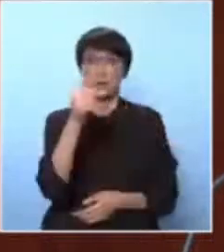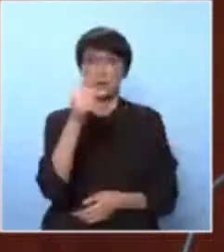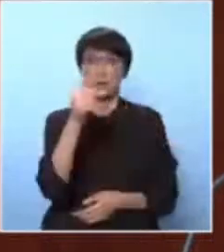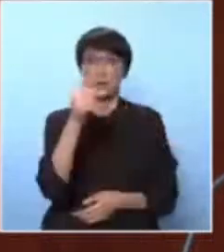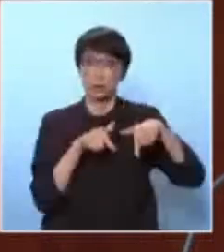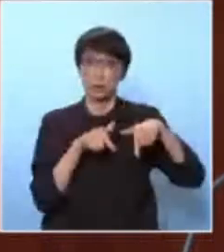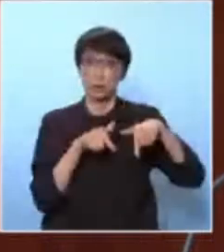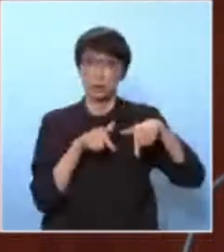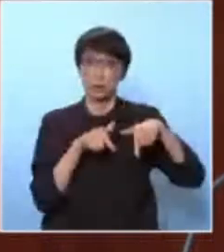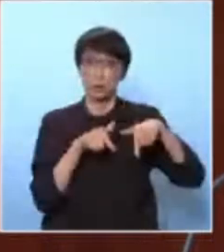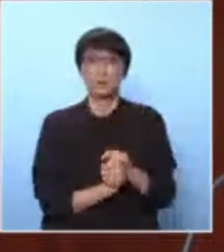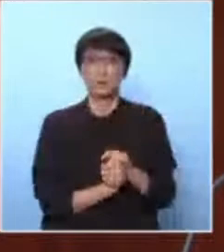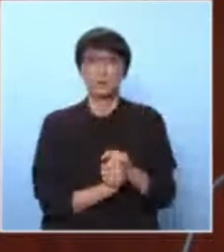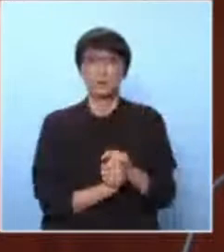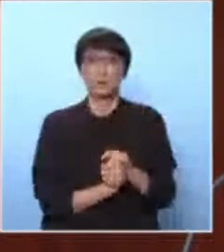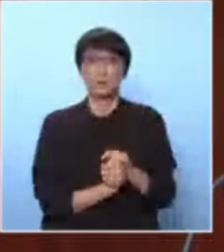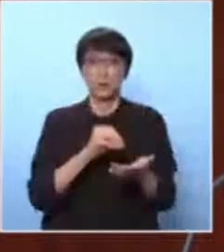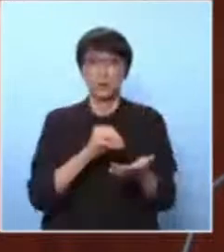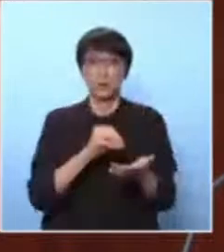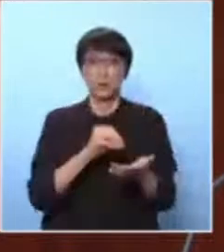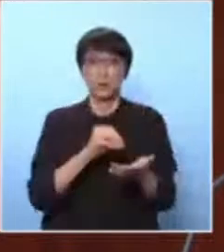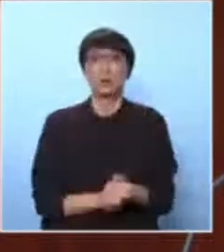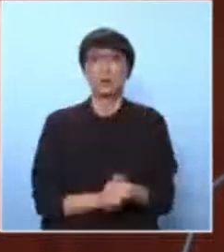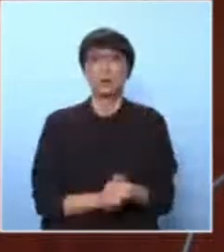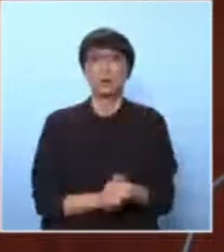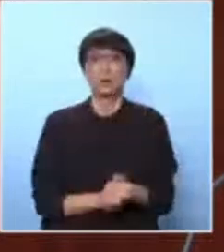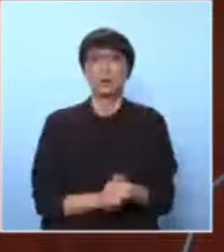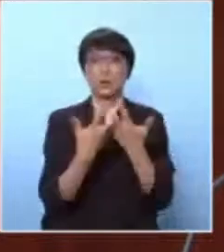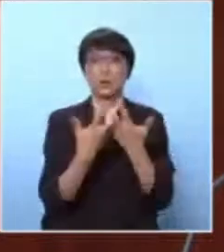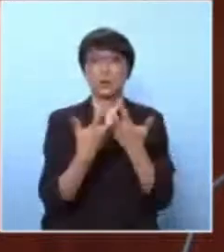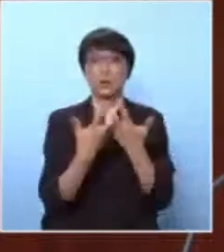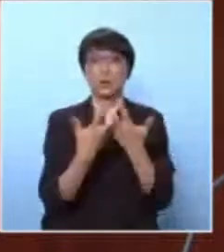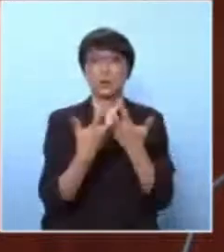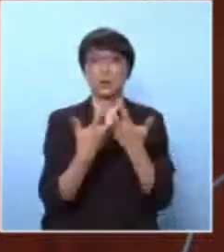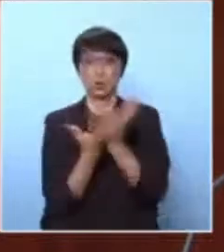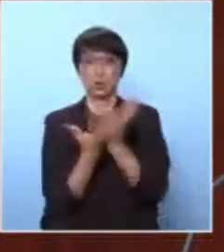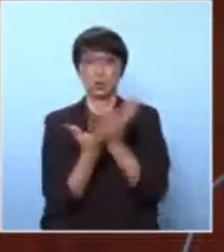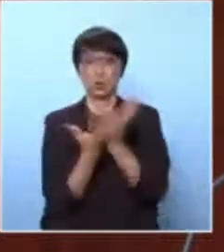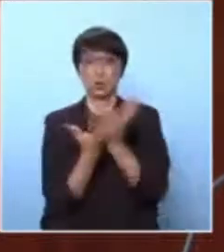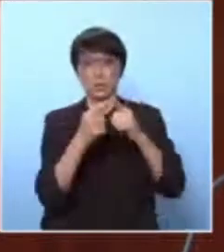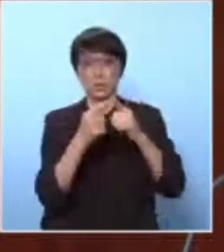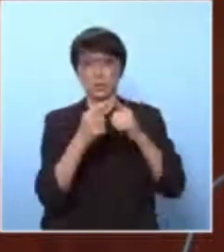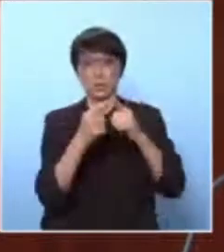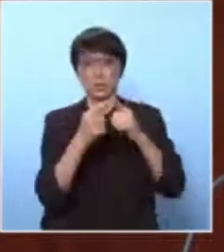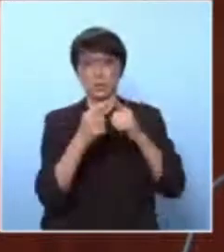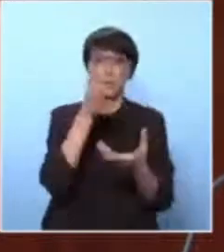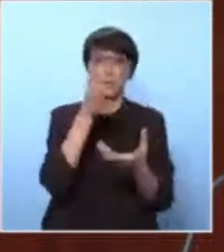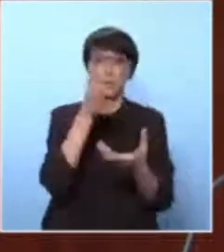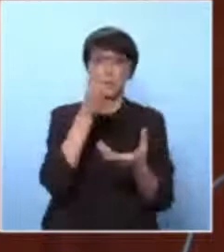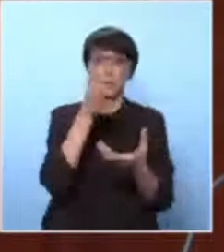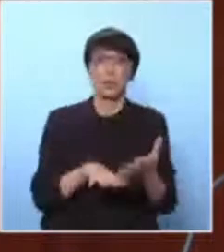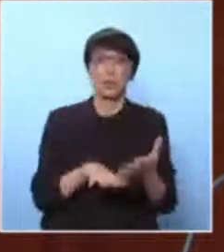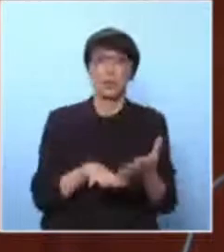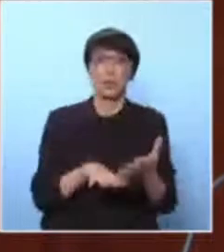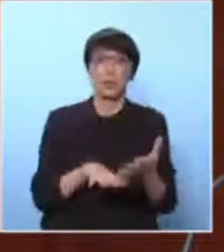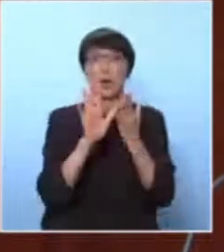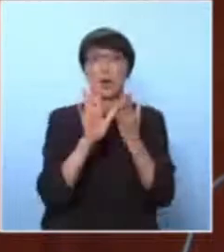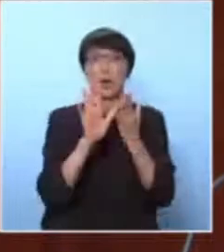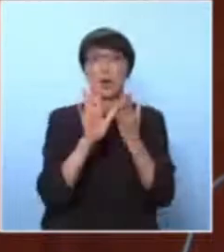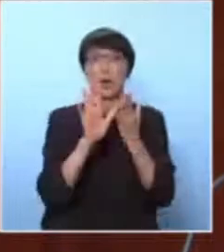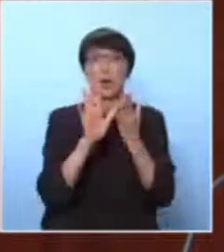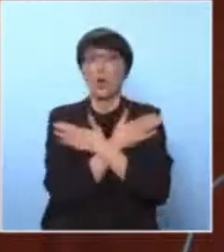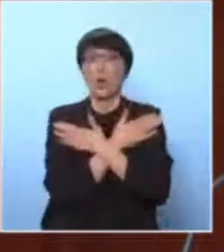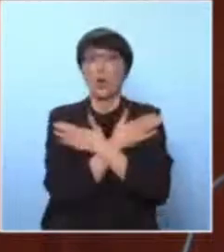care team to reach out to EM households, understand their needs, and introduce public services they need.